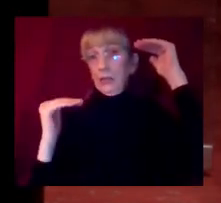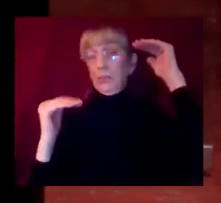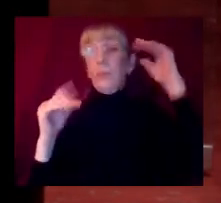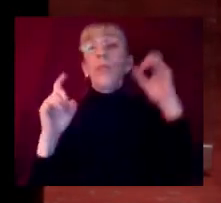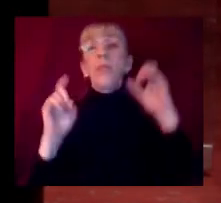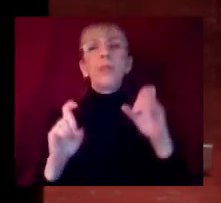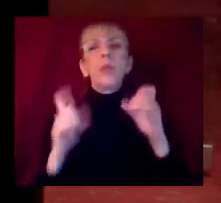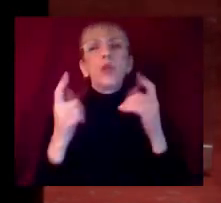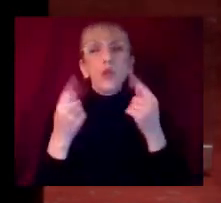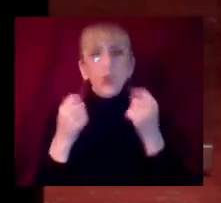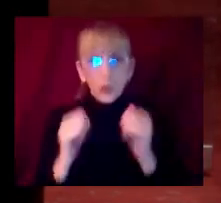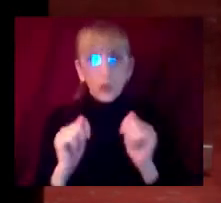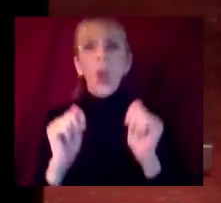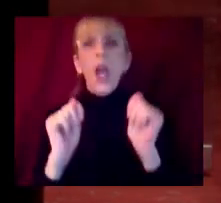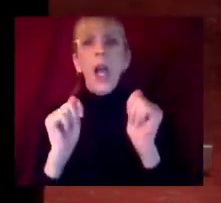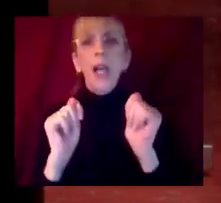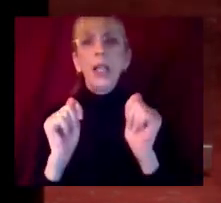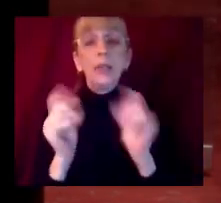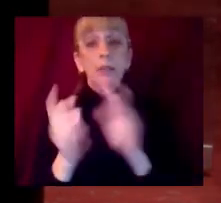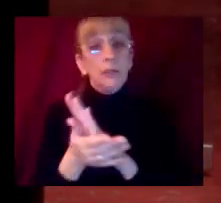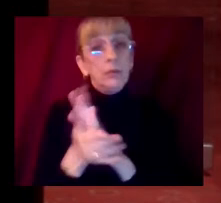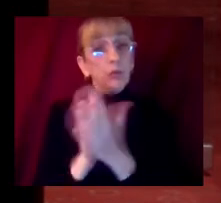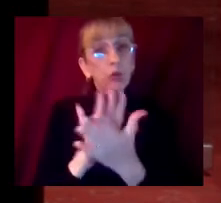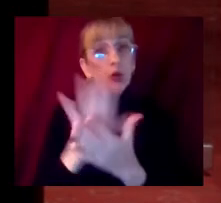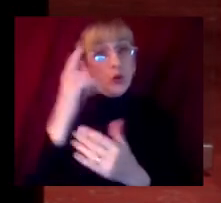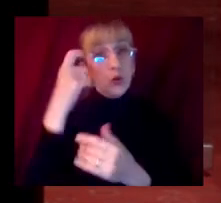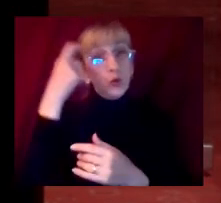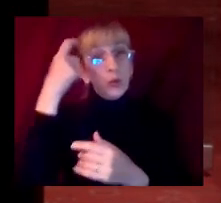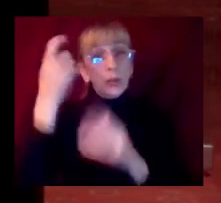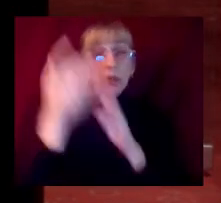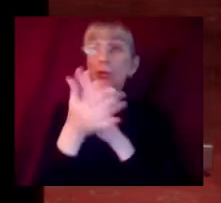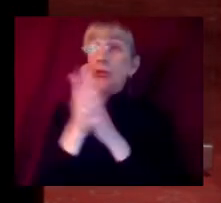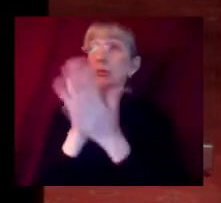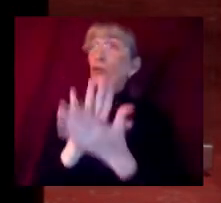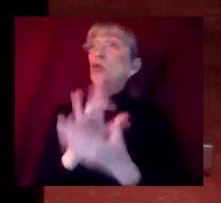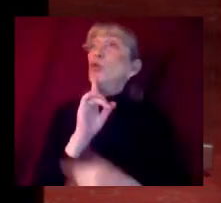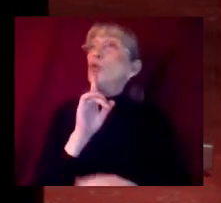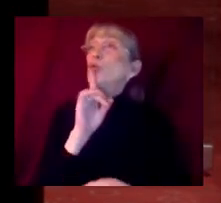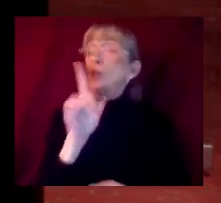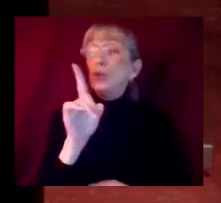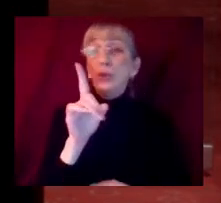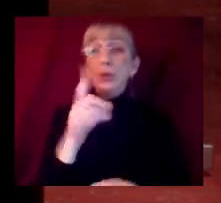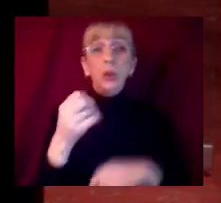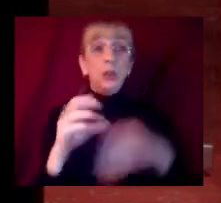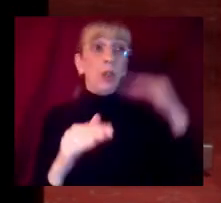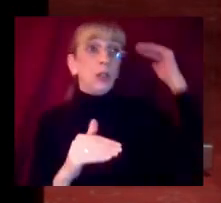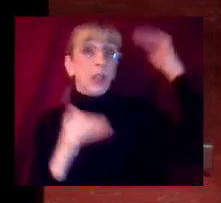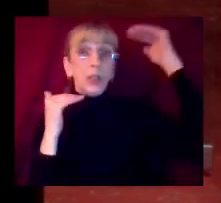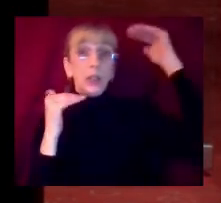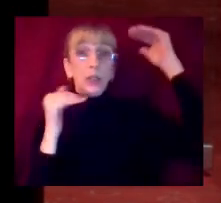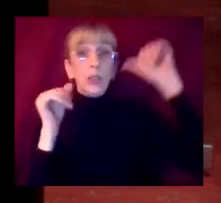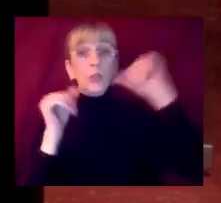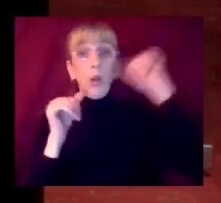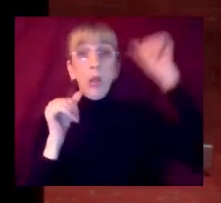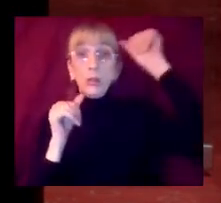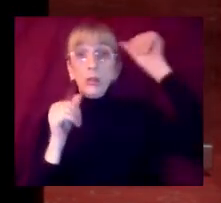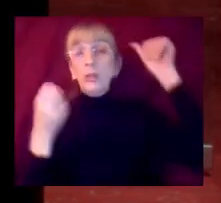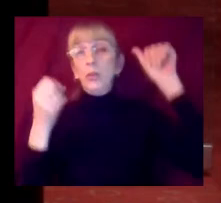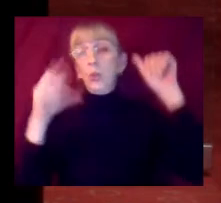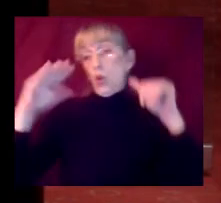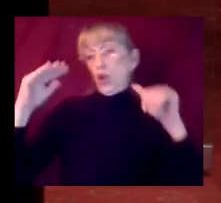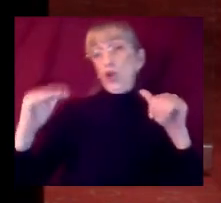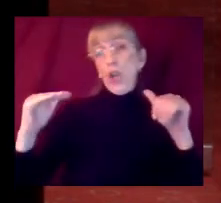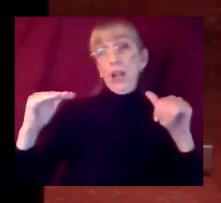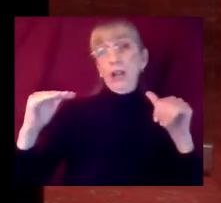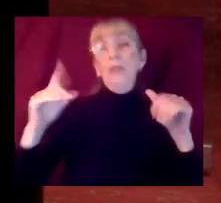make your dreams come true as an adult or as a little child, you have to have faith in